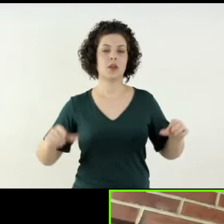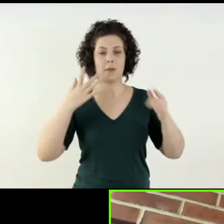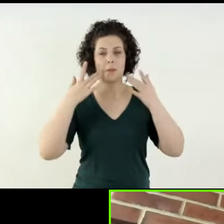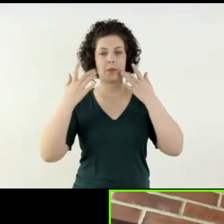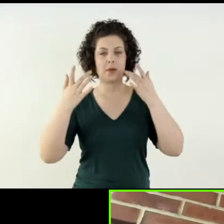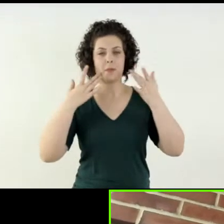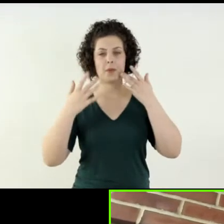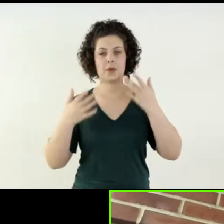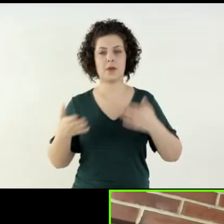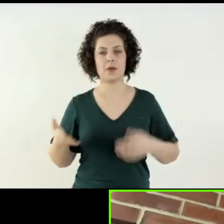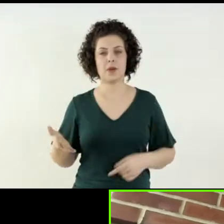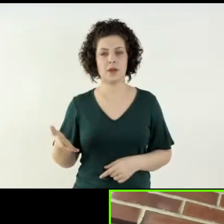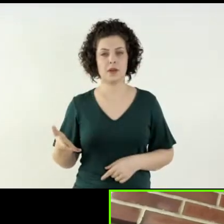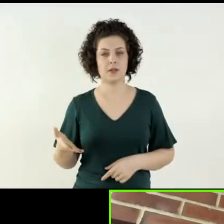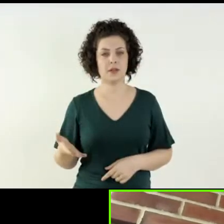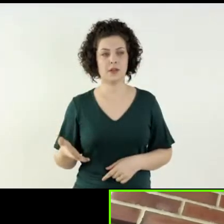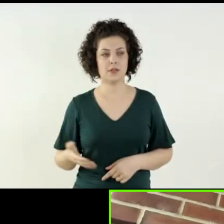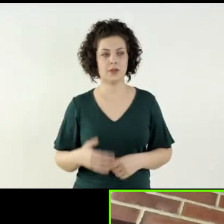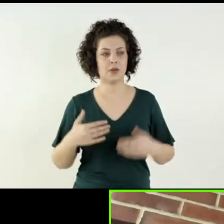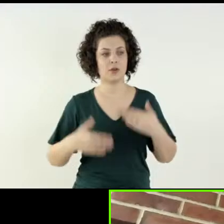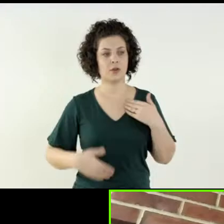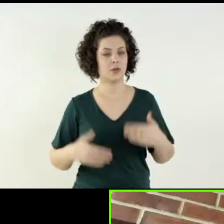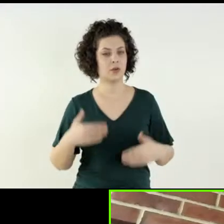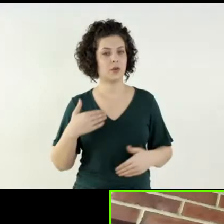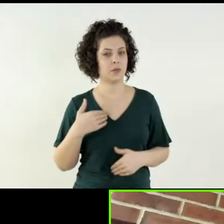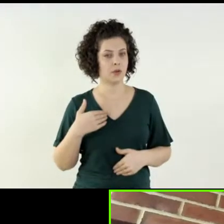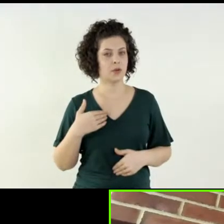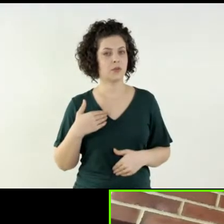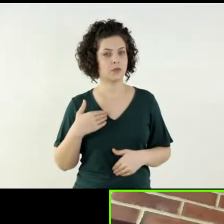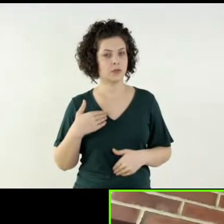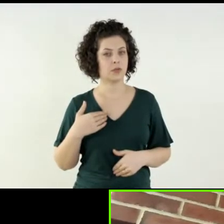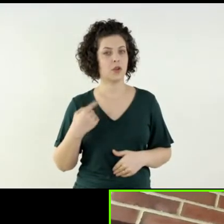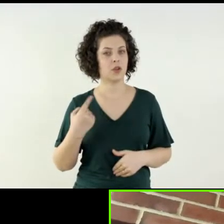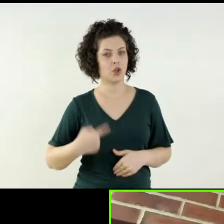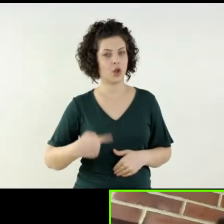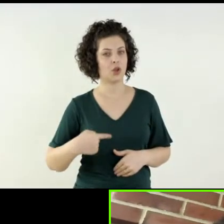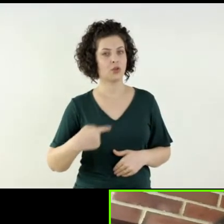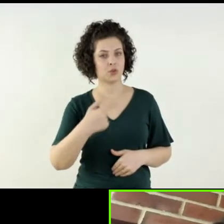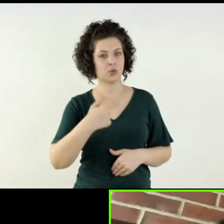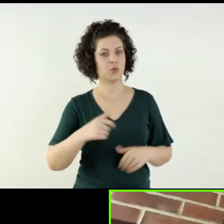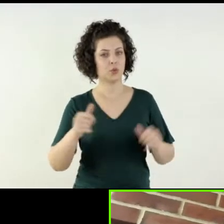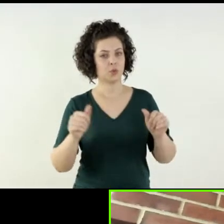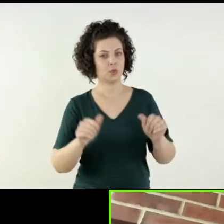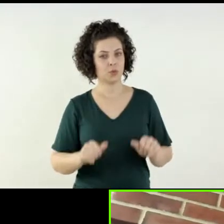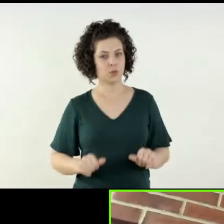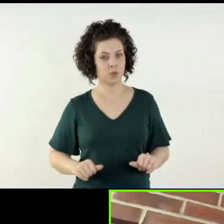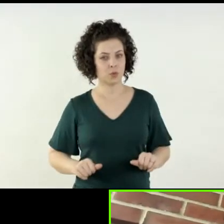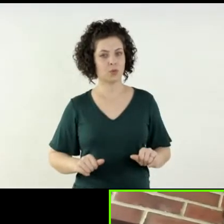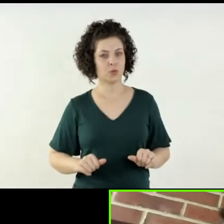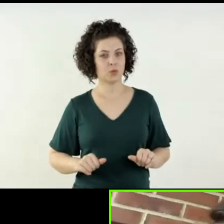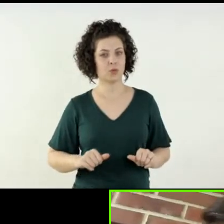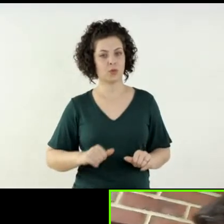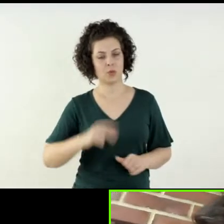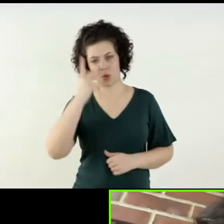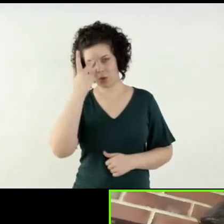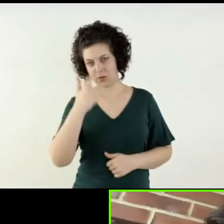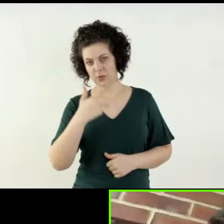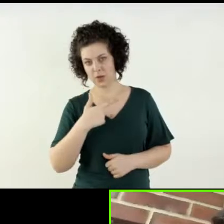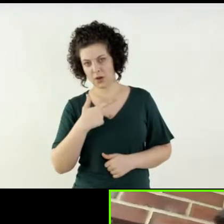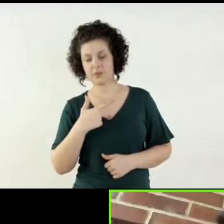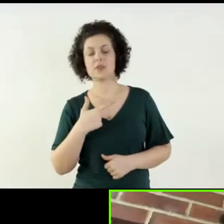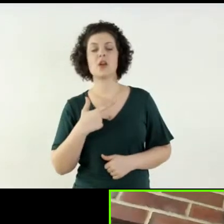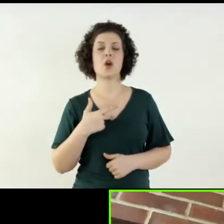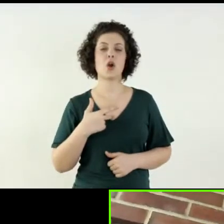something funnier that I'm forgetting now, having to do with our bodies, ourselves online. In any case, I called up in that